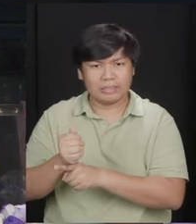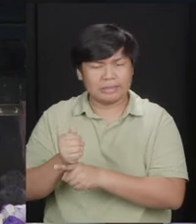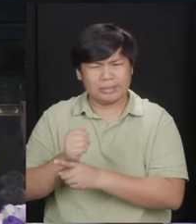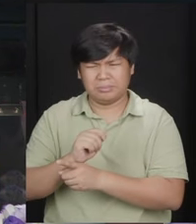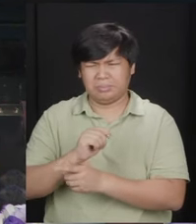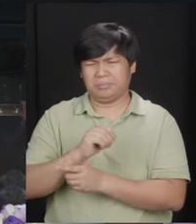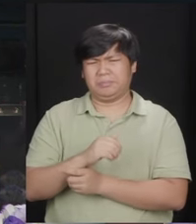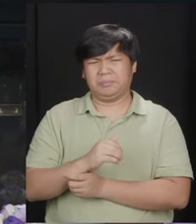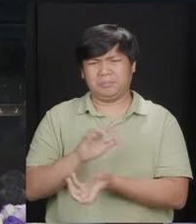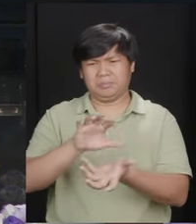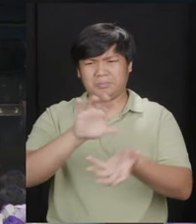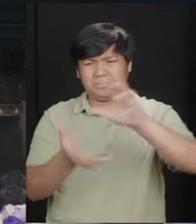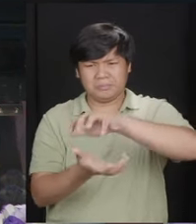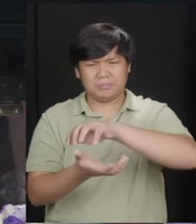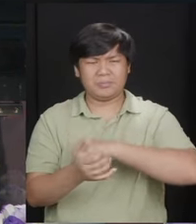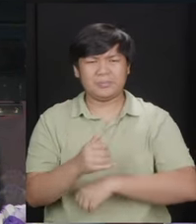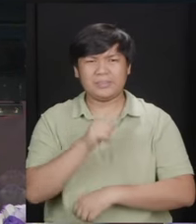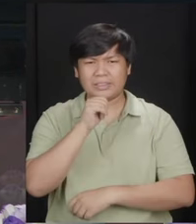down.